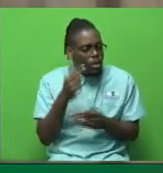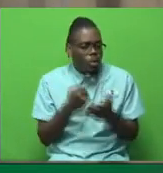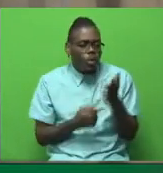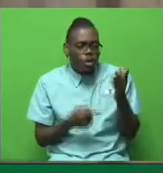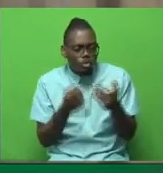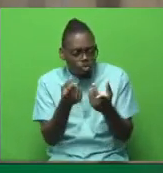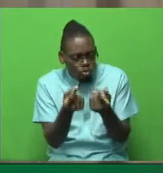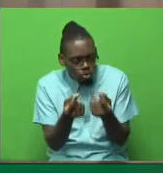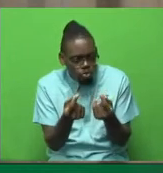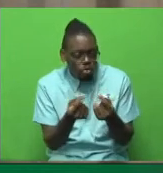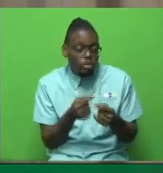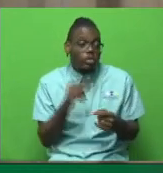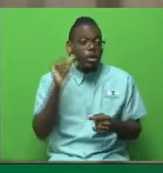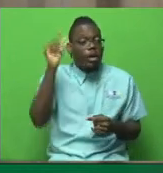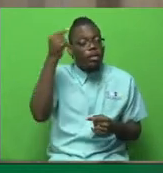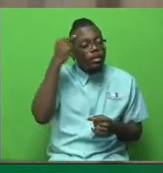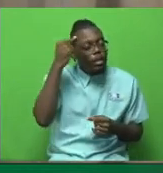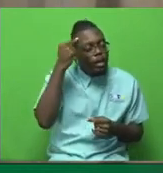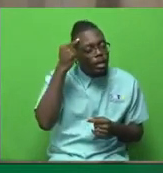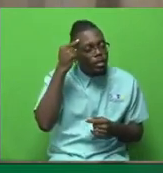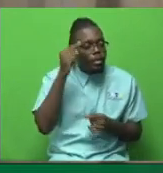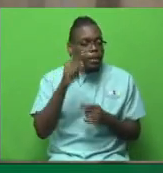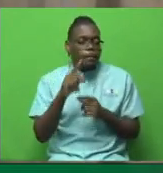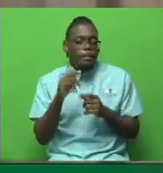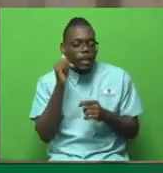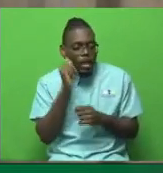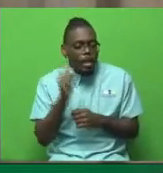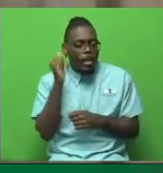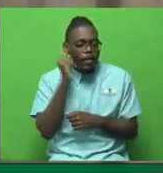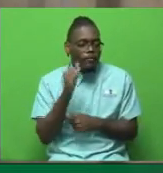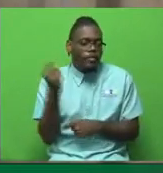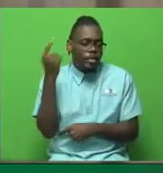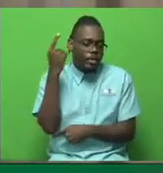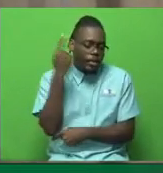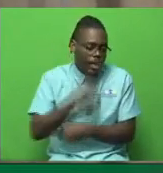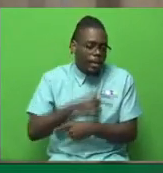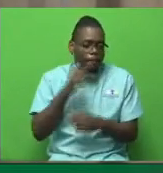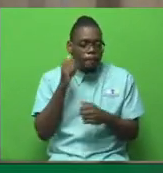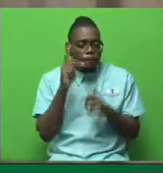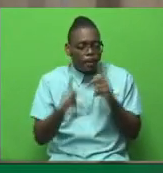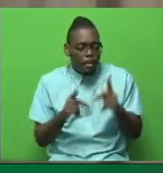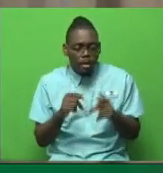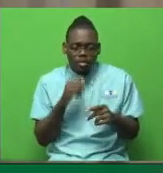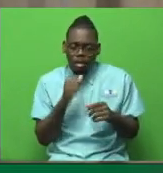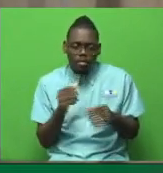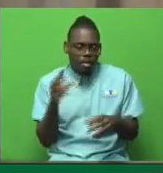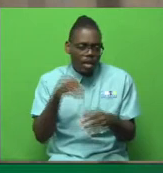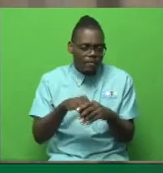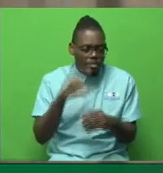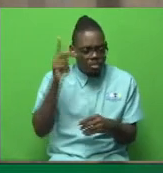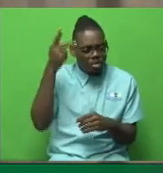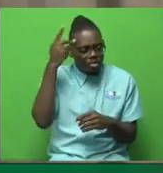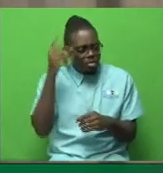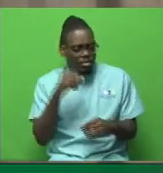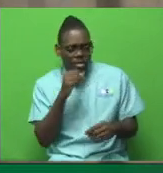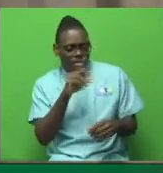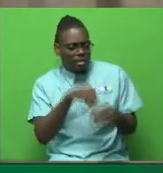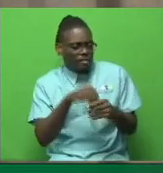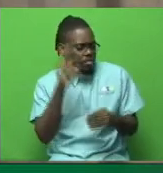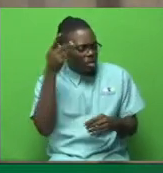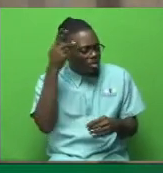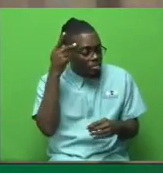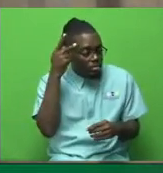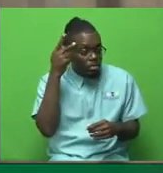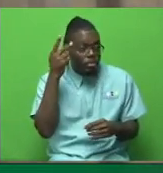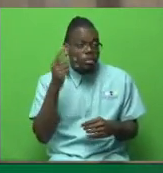and how you think about people come every day and tell you don't make this political don't make that political Etc but we are making political decisions because